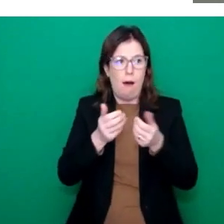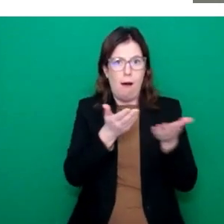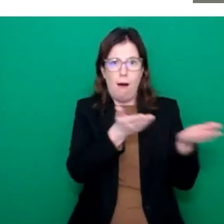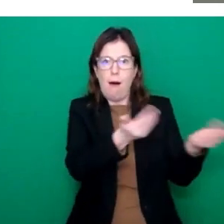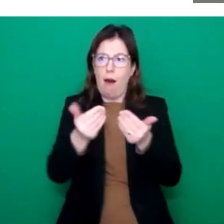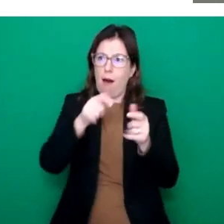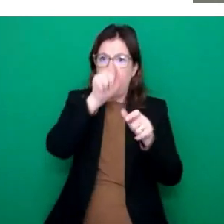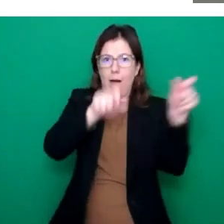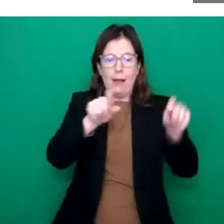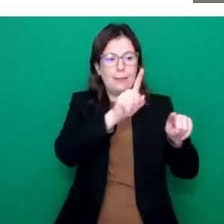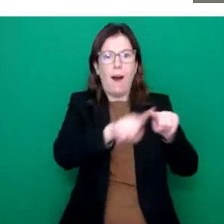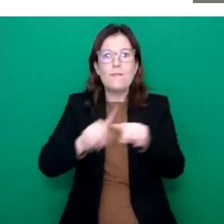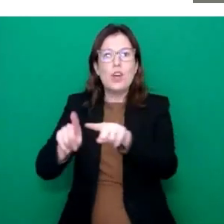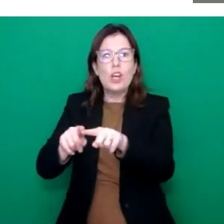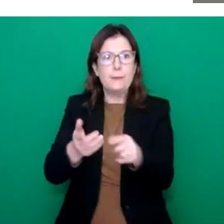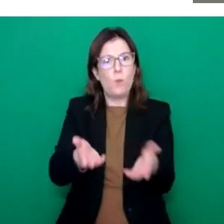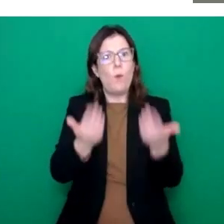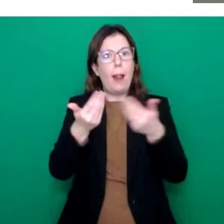backgrounds.